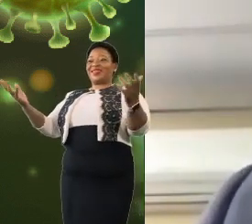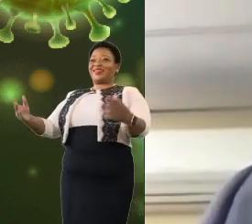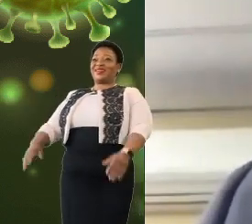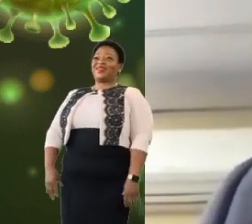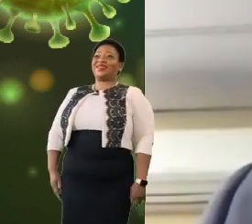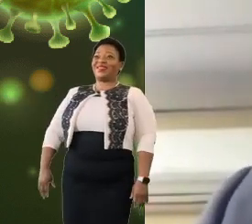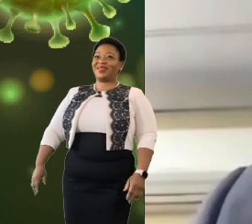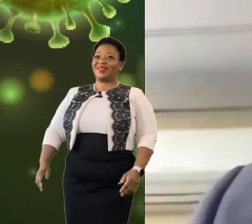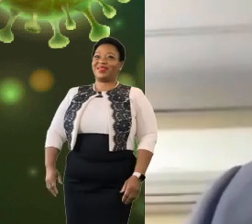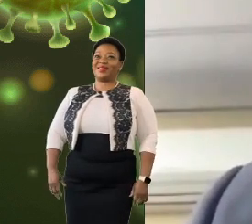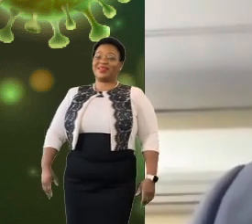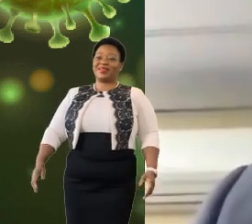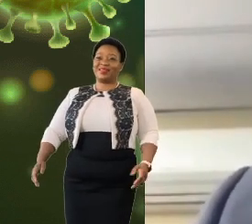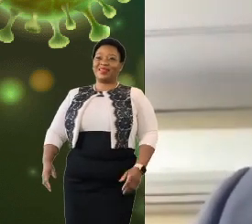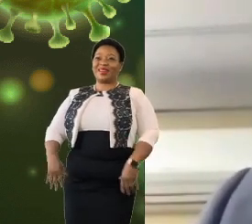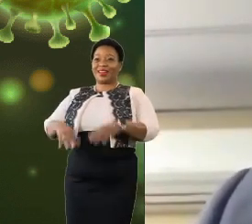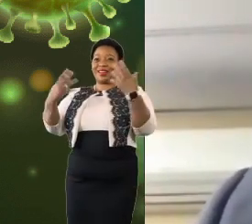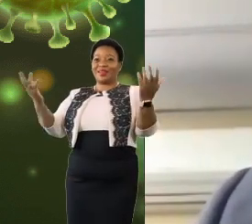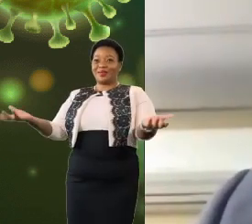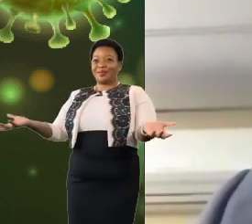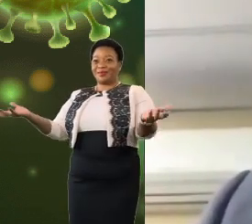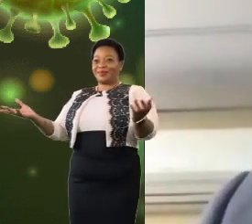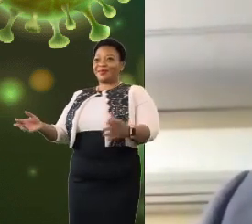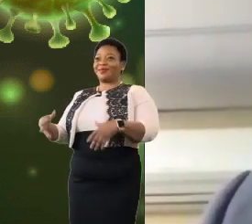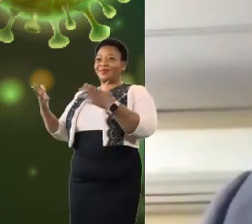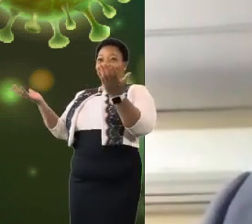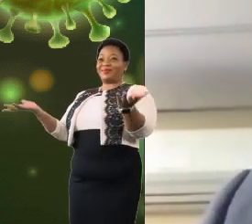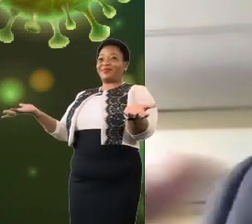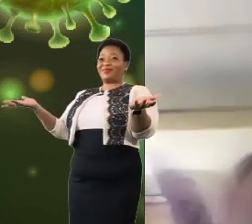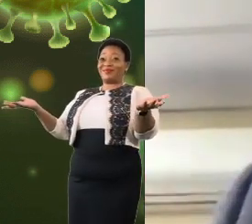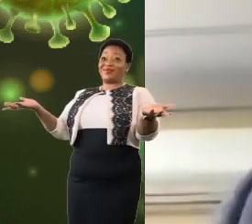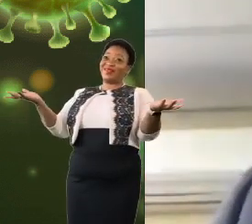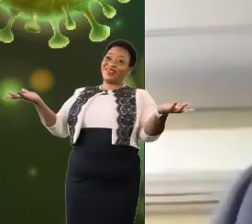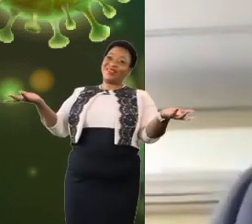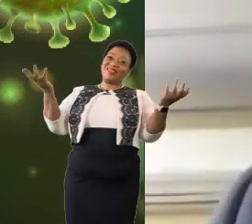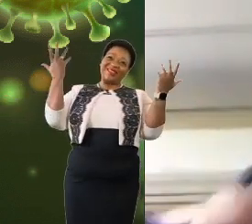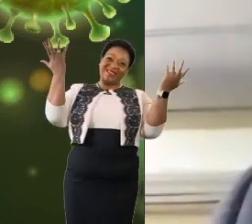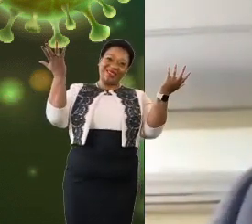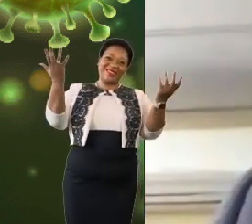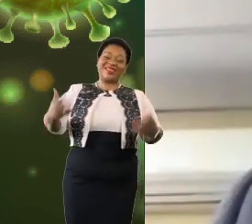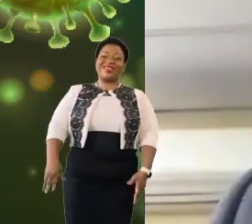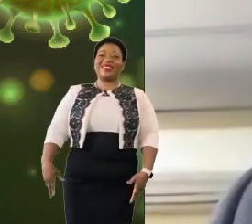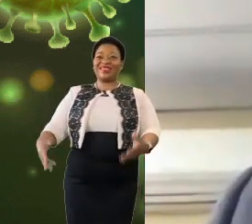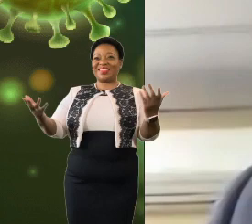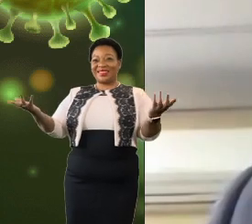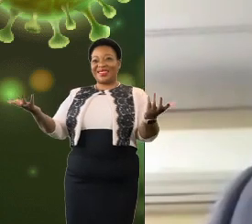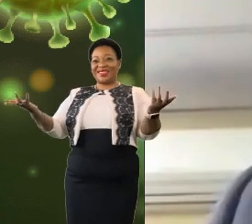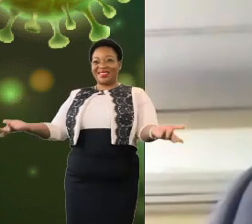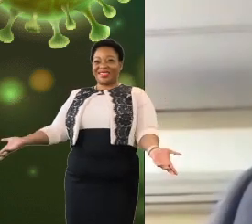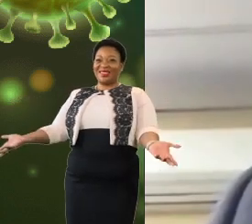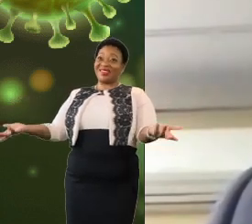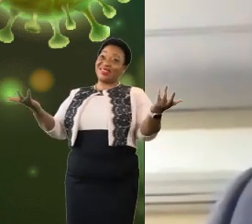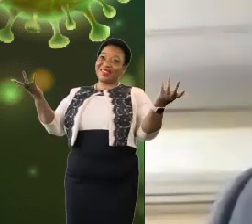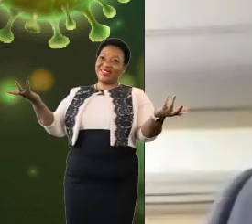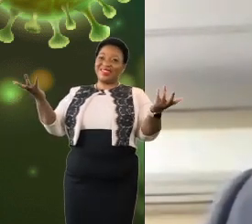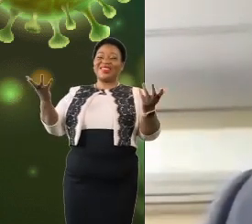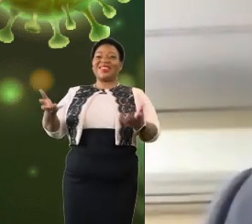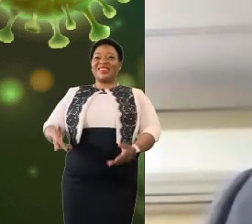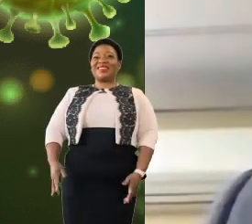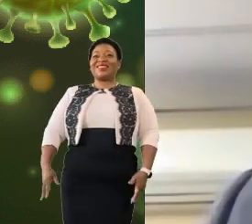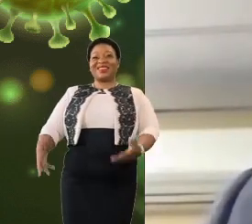salary becomes a cap in whatever you get. If the employer tops it up, you will not get more than your salary. And when